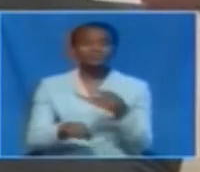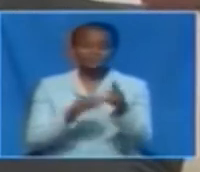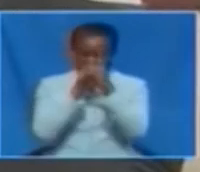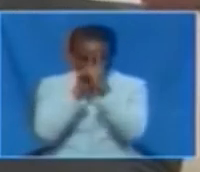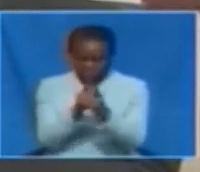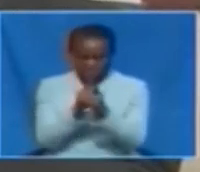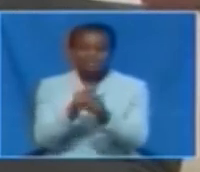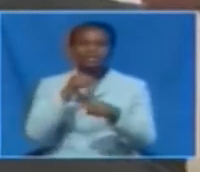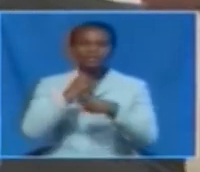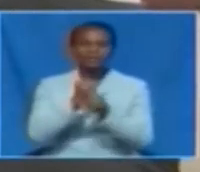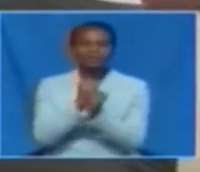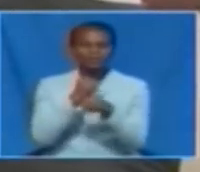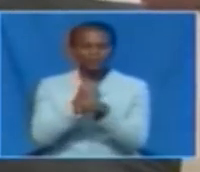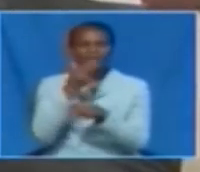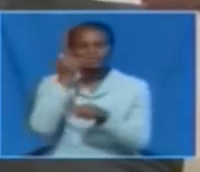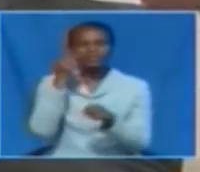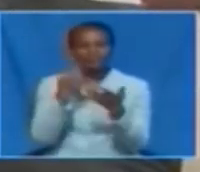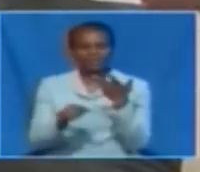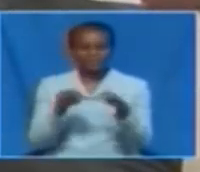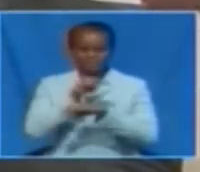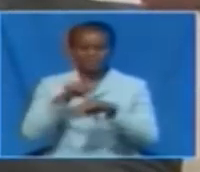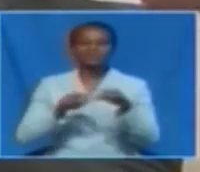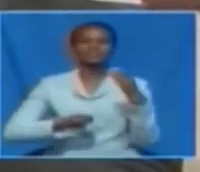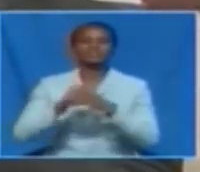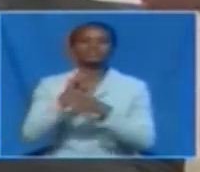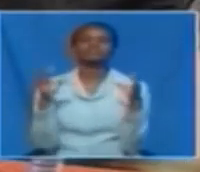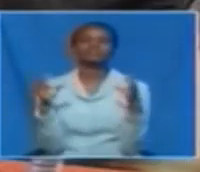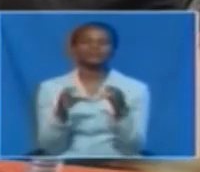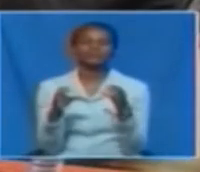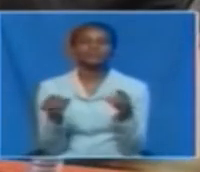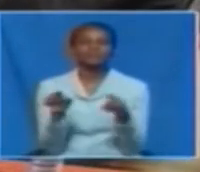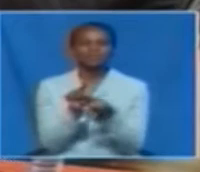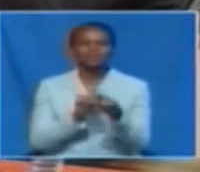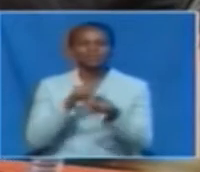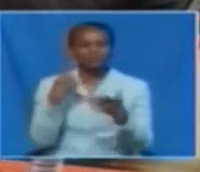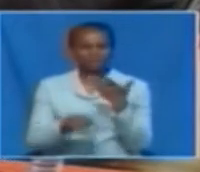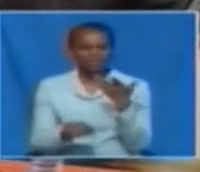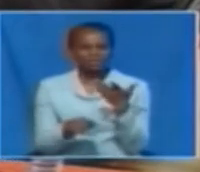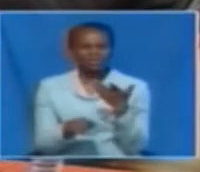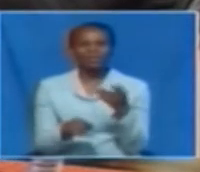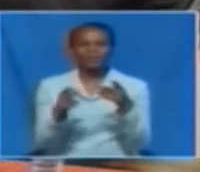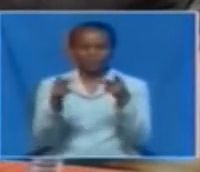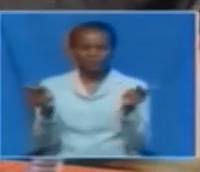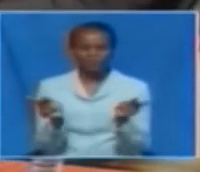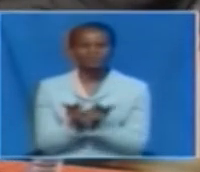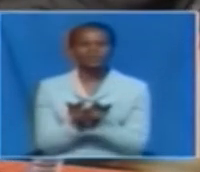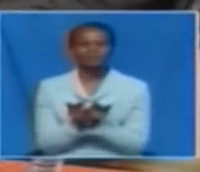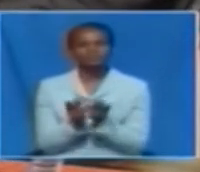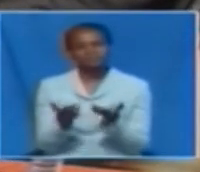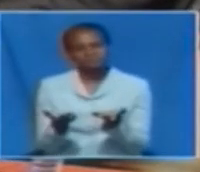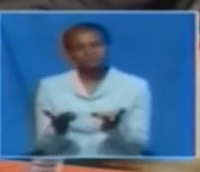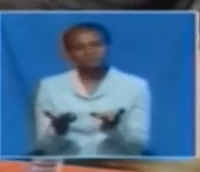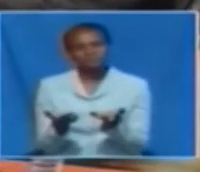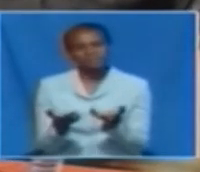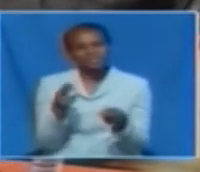decision that is going to be made has to be made by the National Executive Committee. And that is basically the position. A compromised NEC,